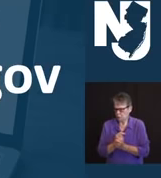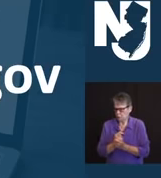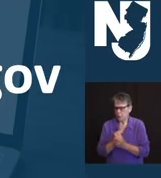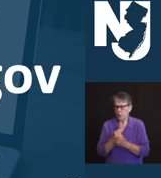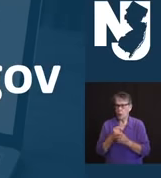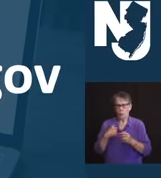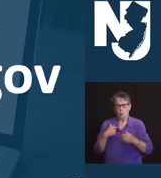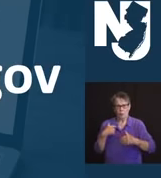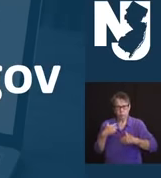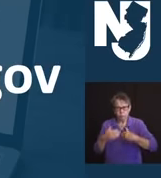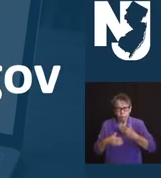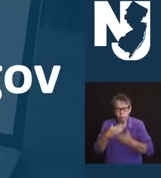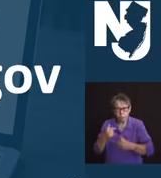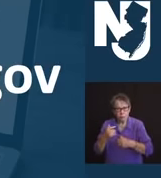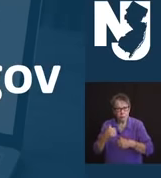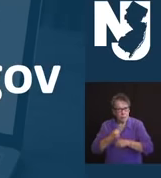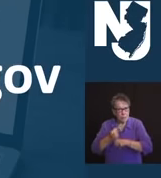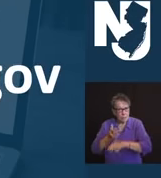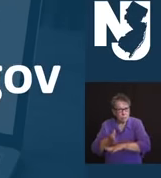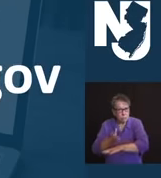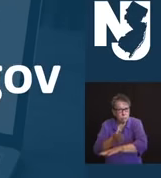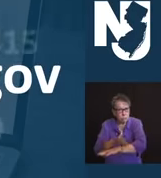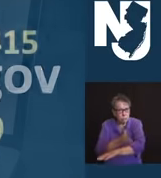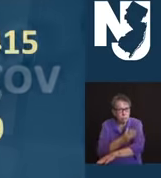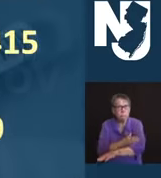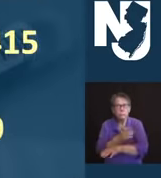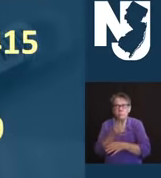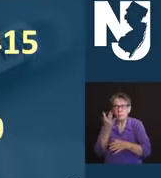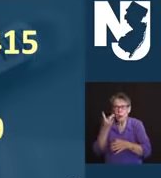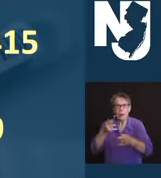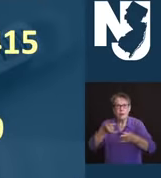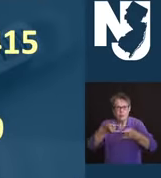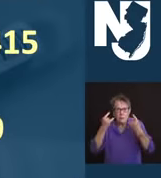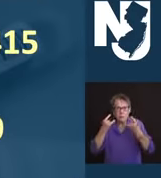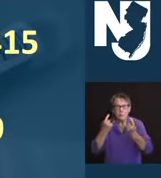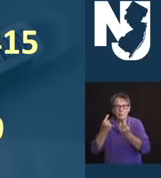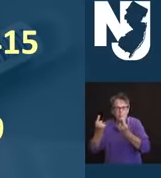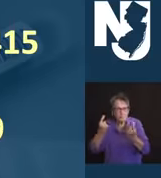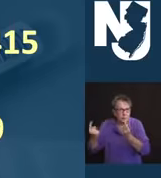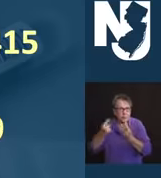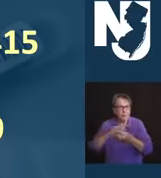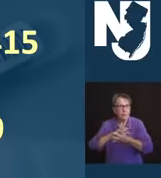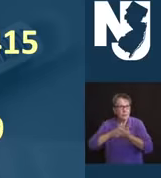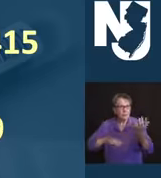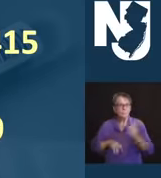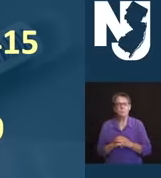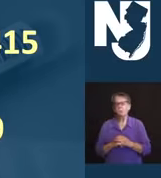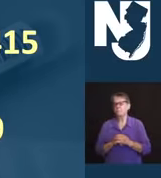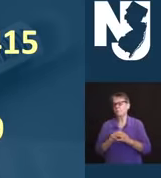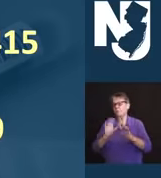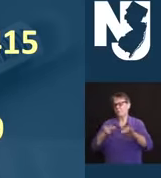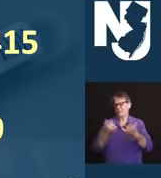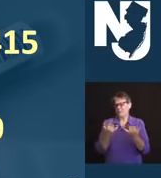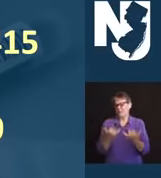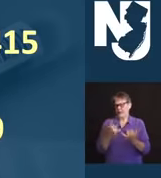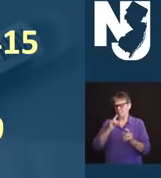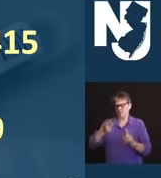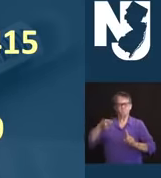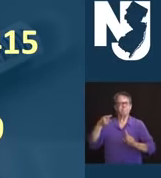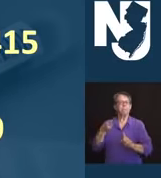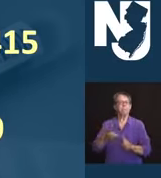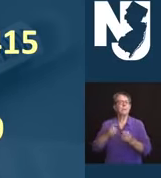that, let's turn to the overnight numbers. Yesterday, we received an additional 359 positive test results, and our statewide